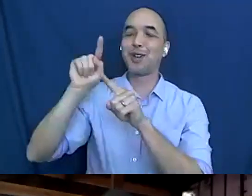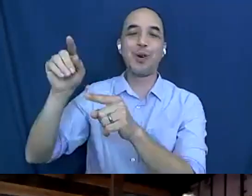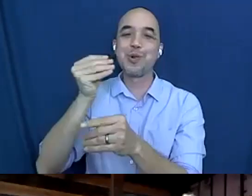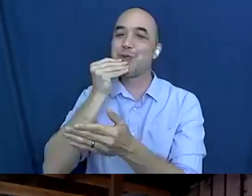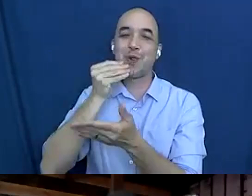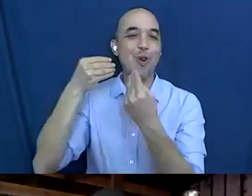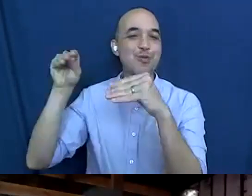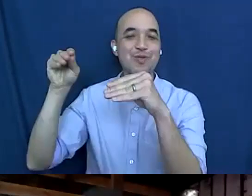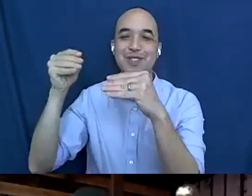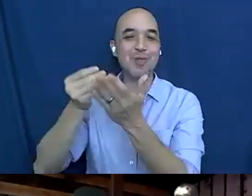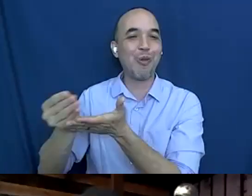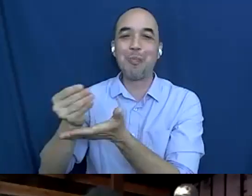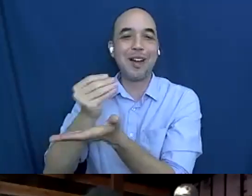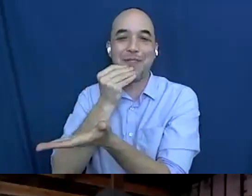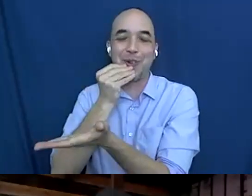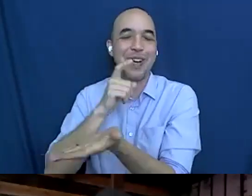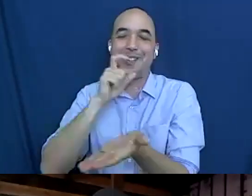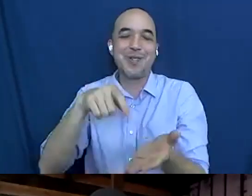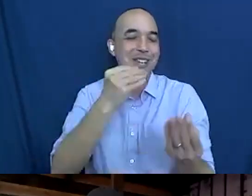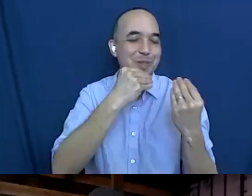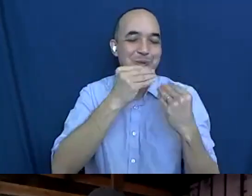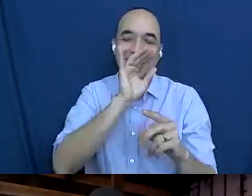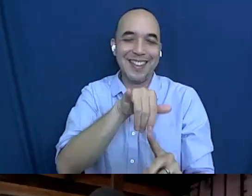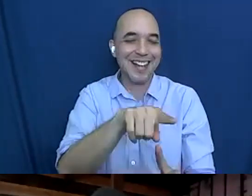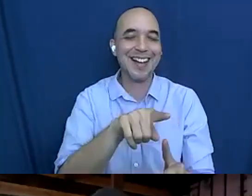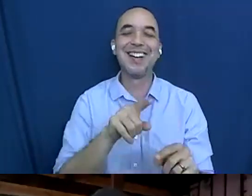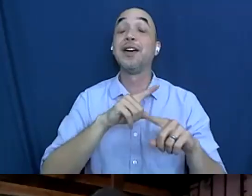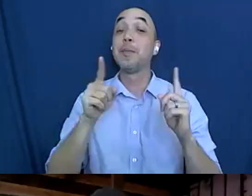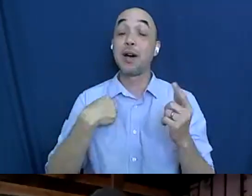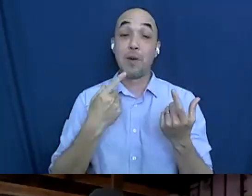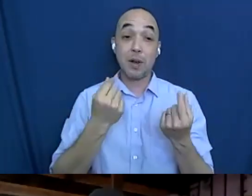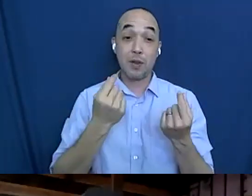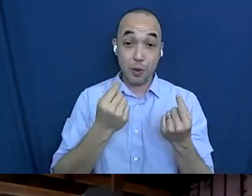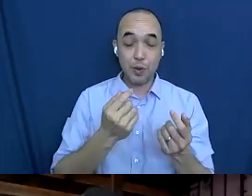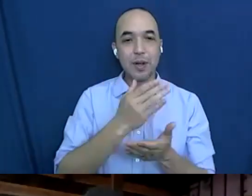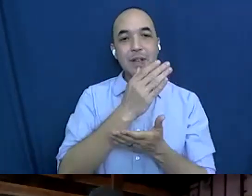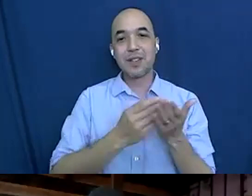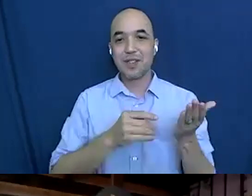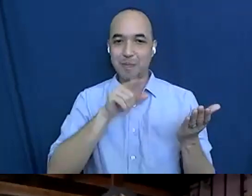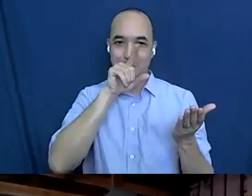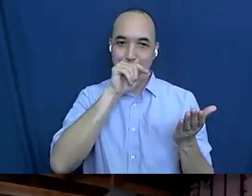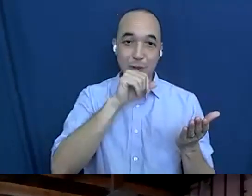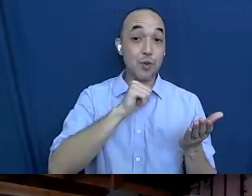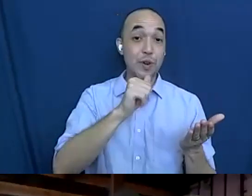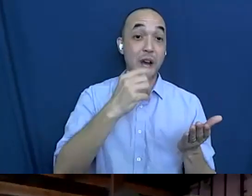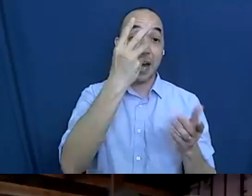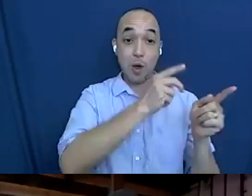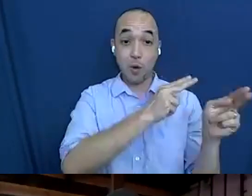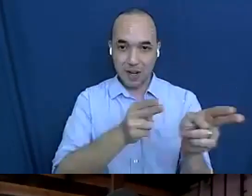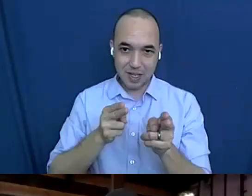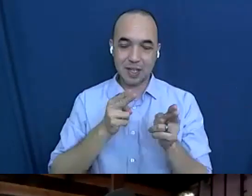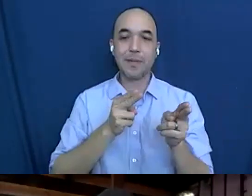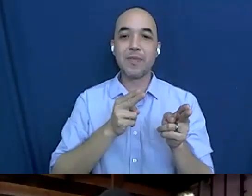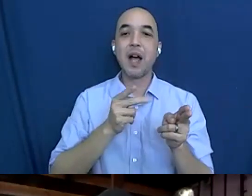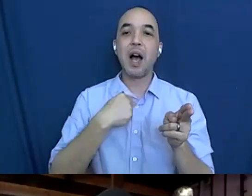the things that they catch. But no, what I do is the other birds that don't go out on a hunt that day, I make sure they get what the other